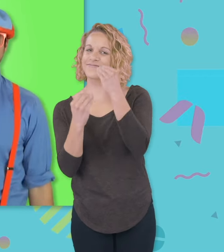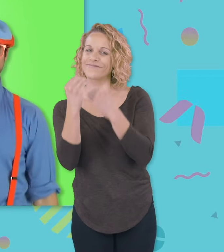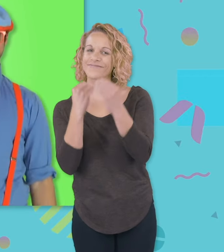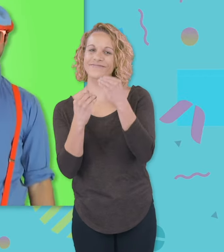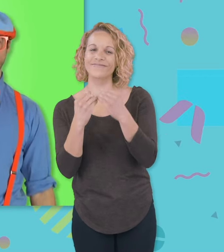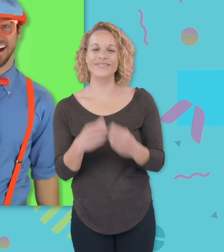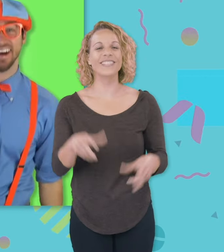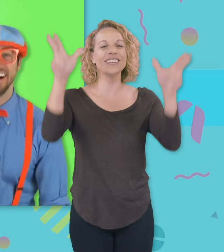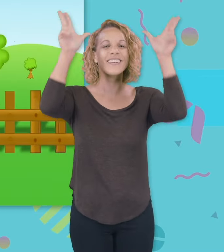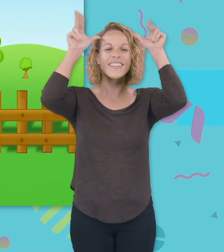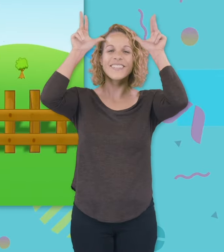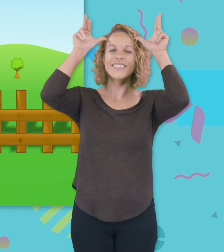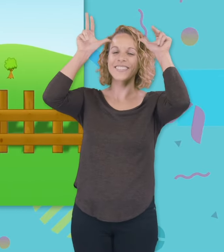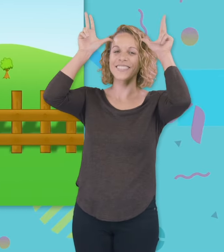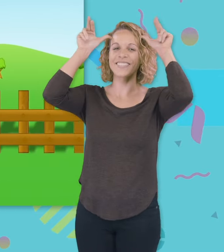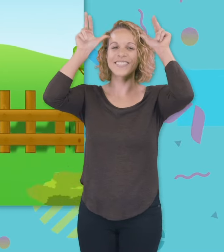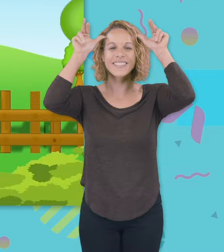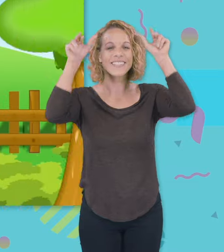snack.